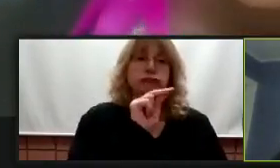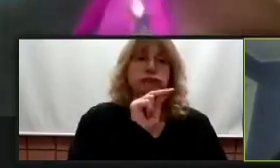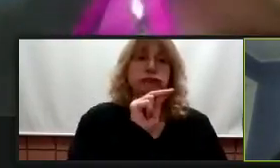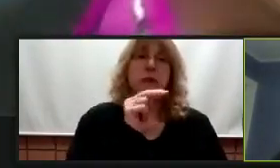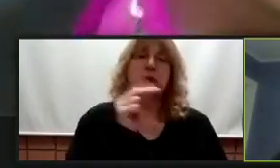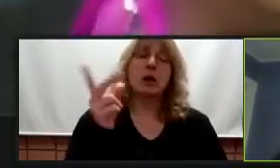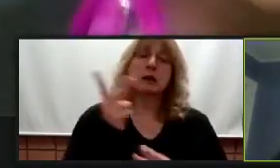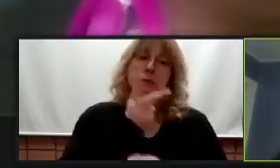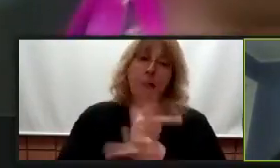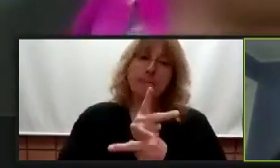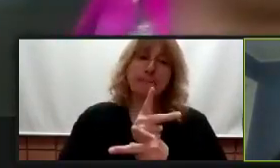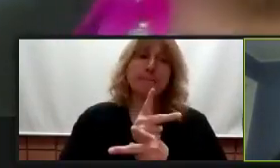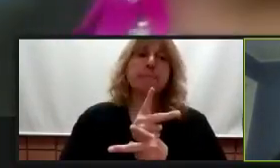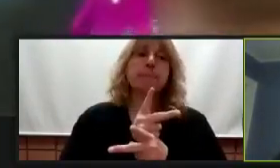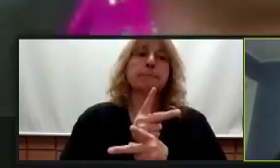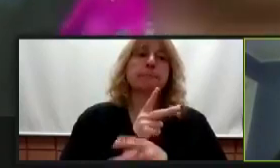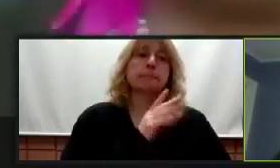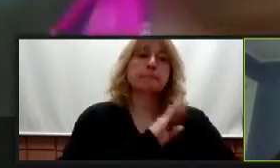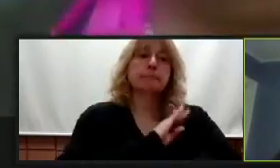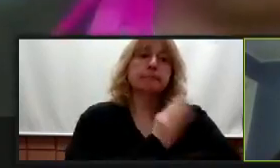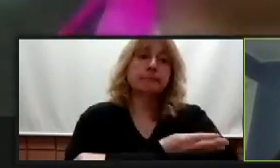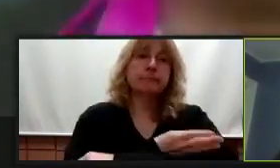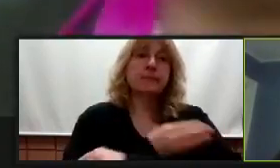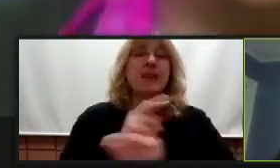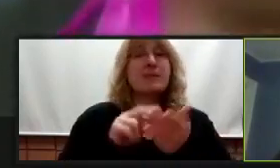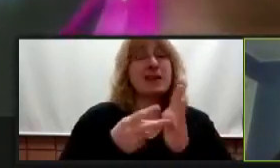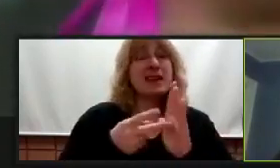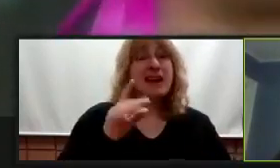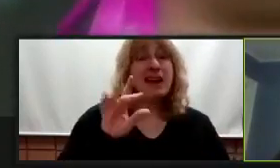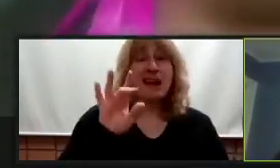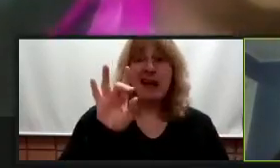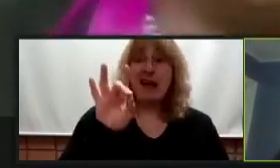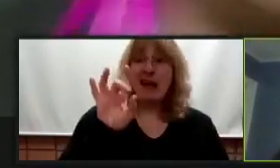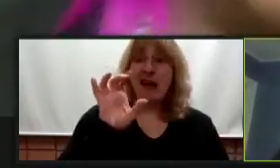than $841 million that's pretty much left